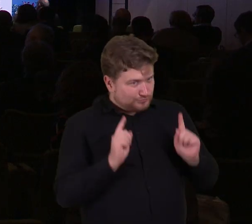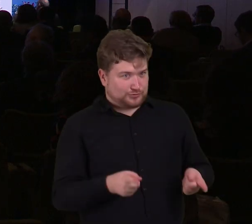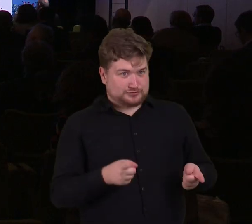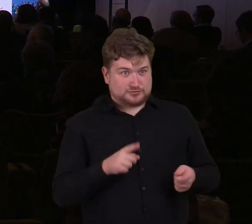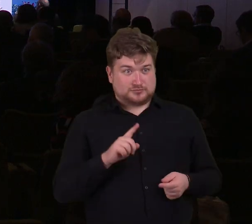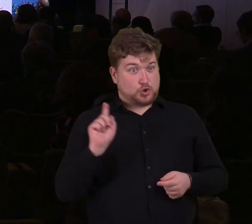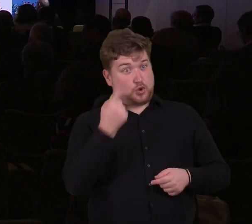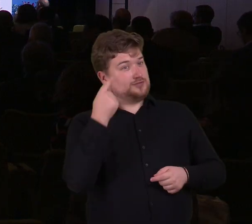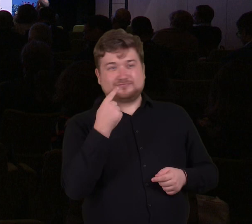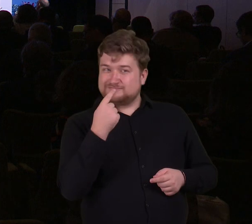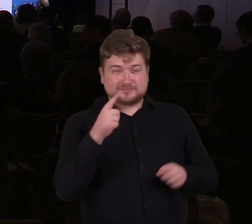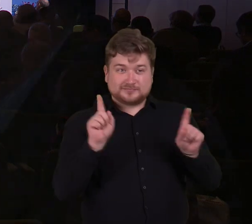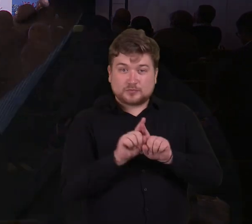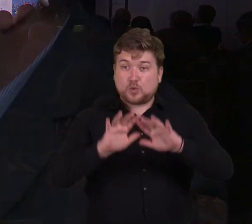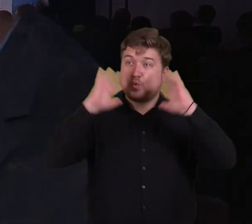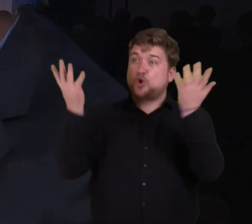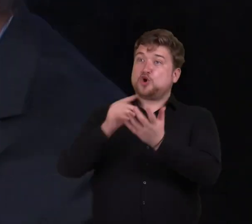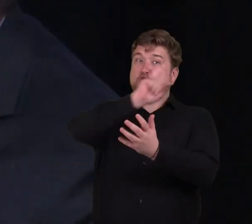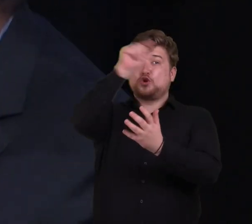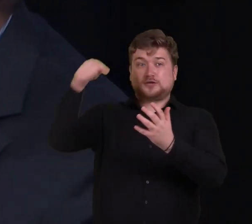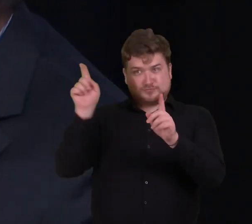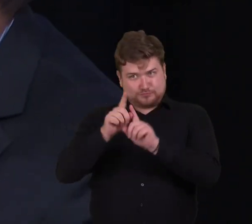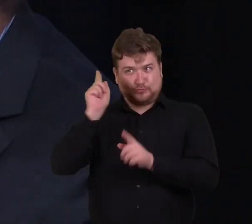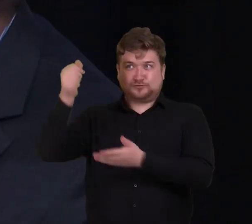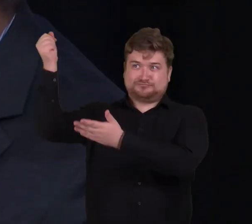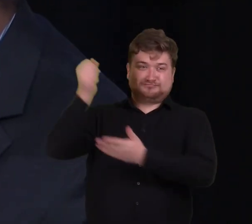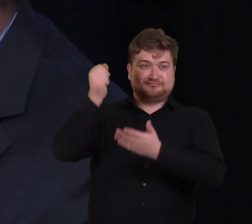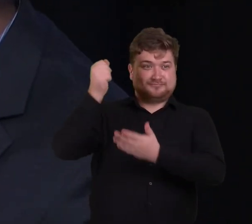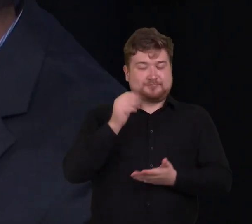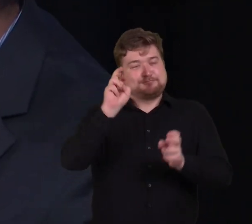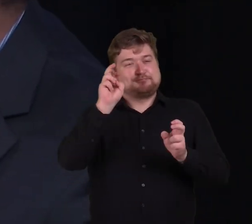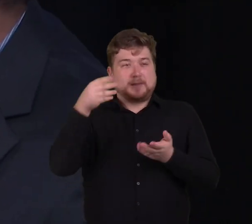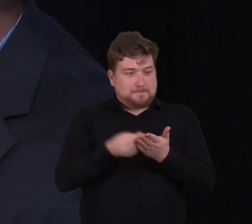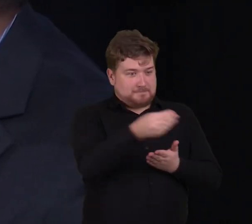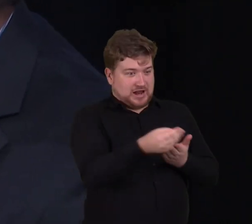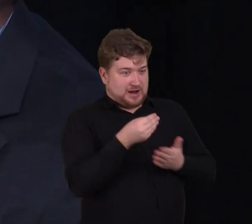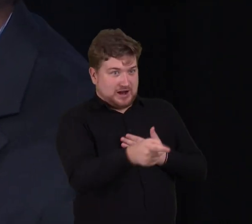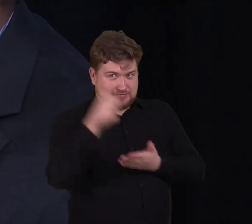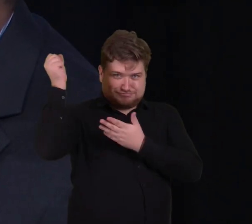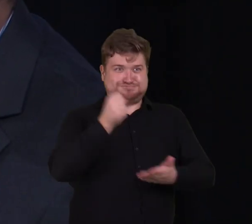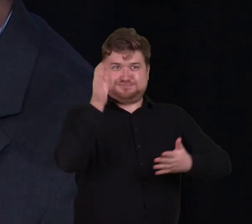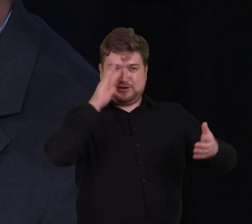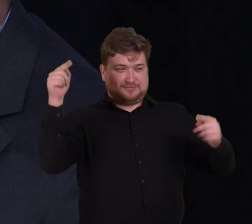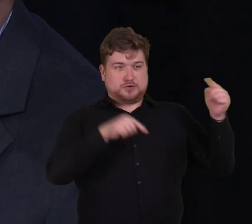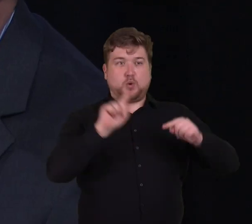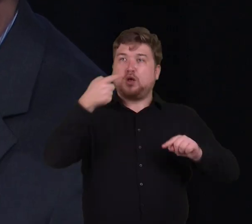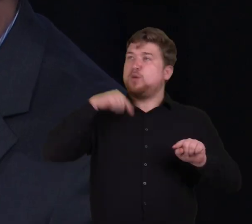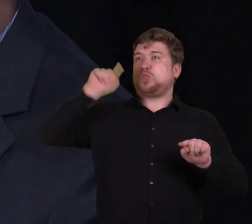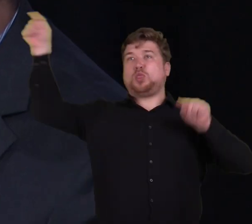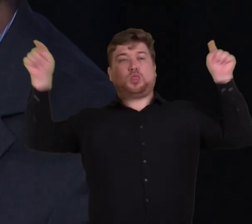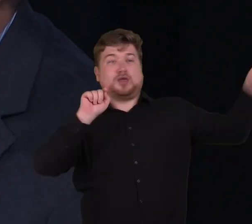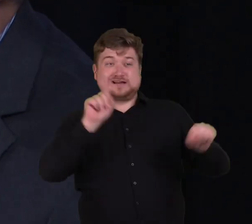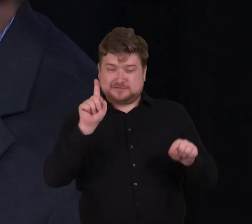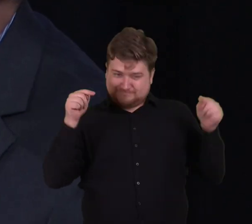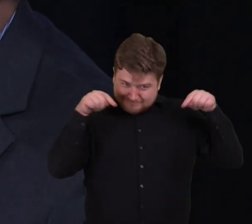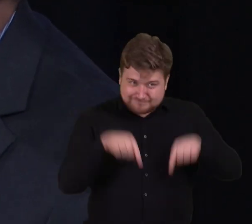export-oriented. And that's why we have to stay competitive, or we are losing the markets. I think that's one of